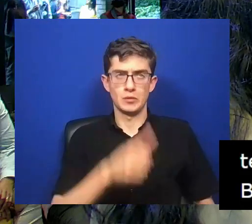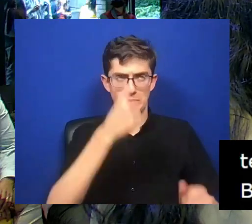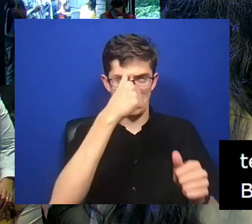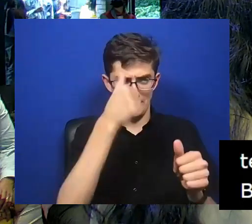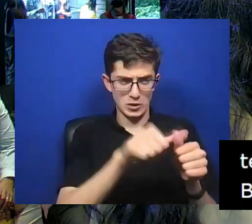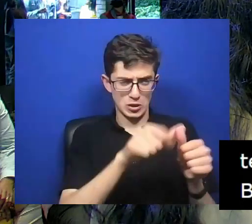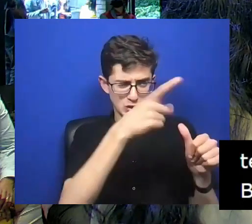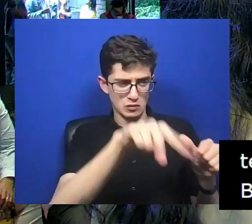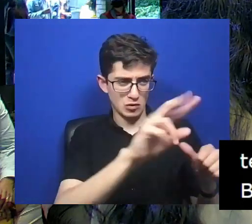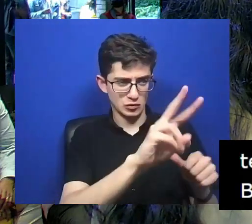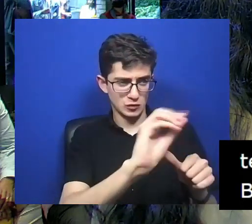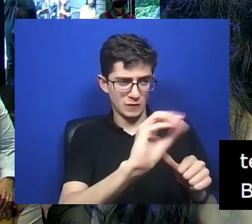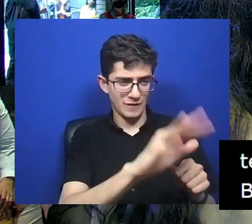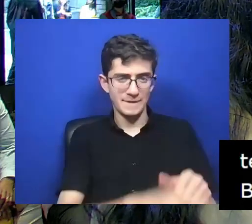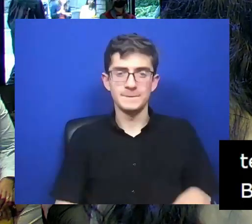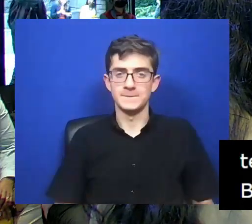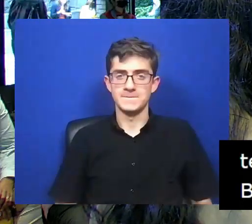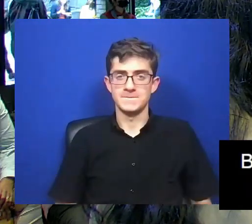all 205.